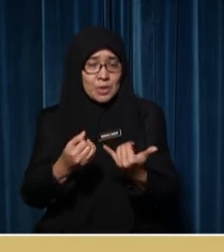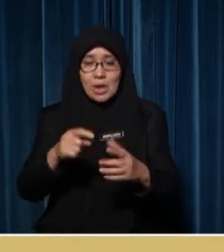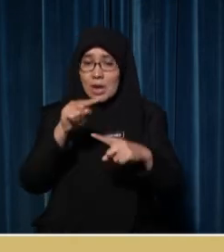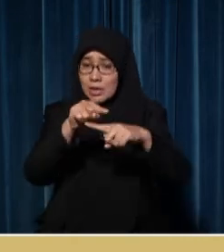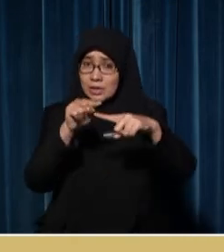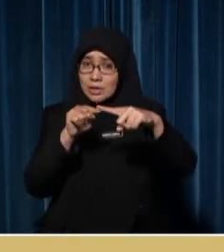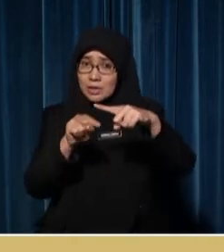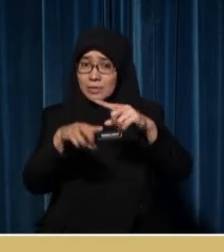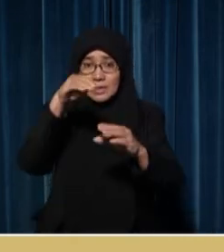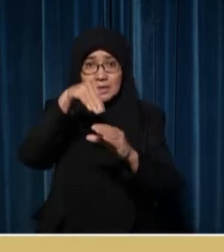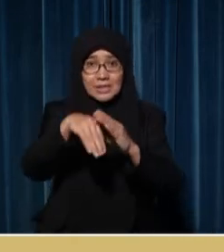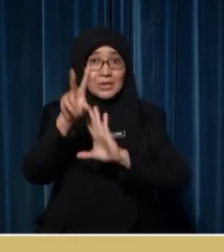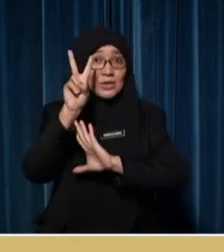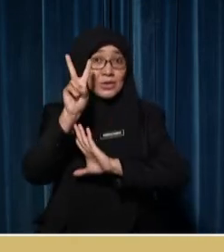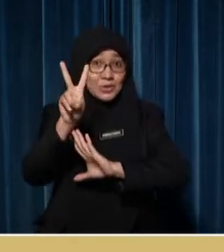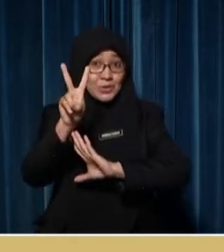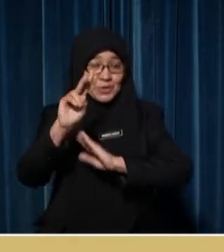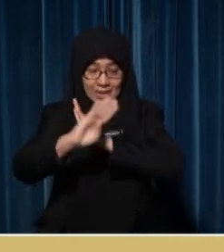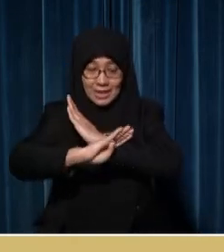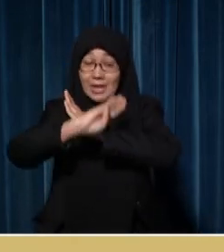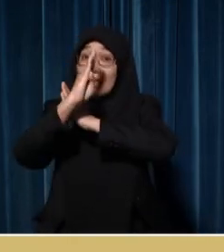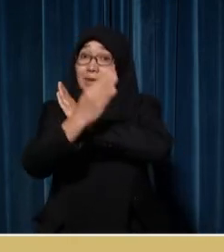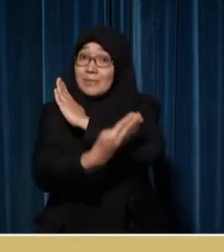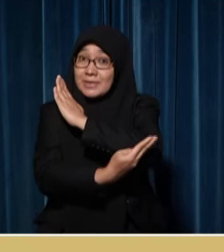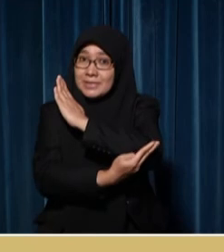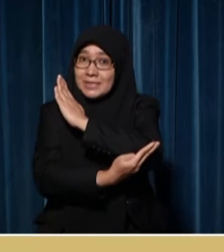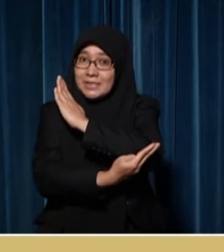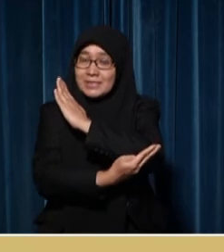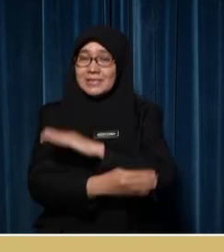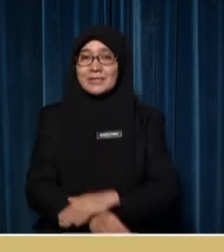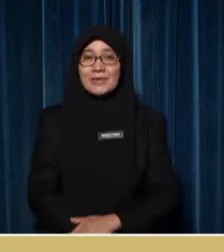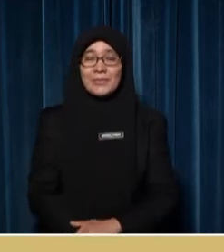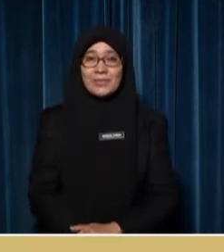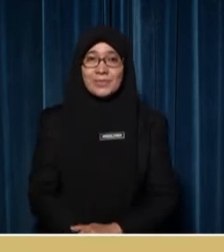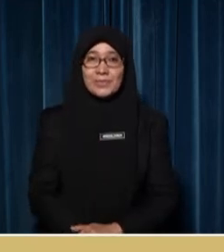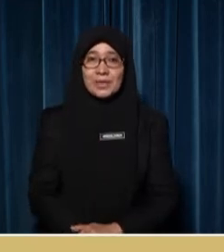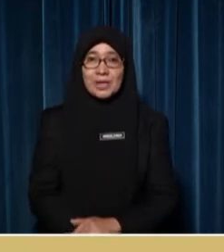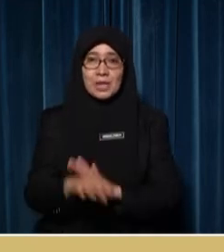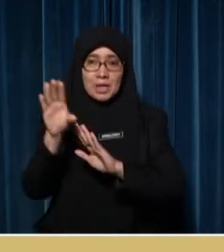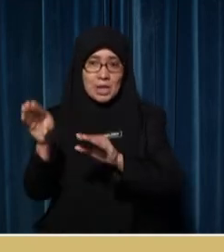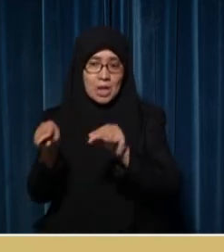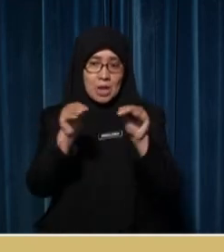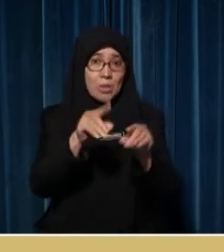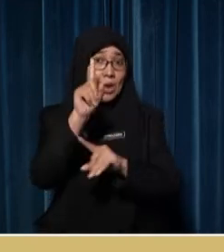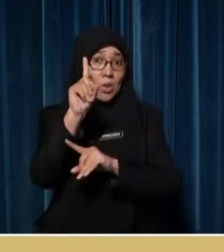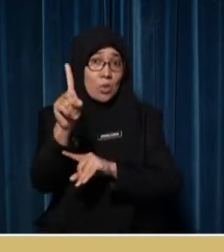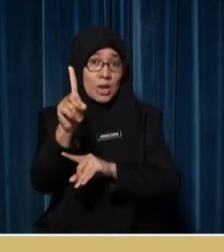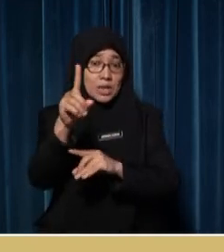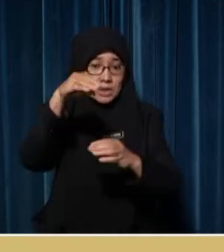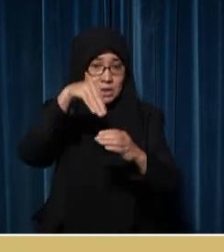into 2 baskets. Let's move one into the first basket.